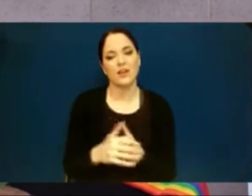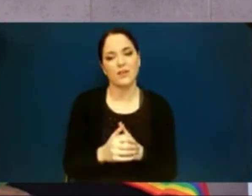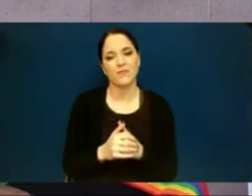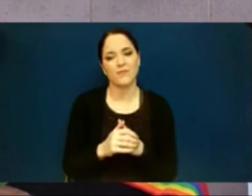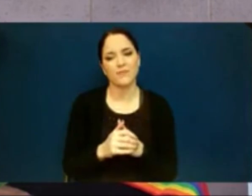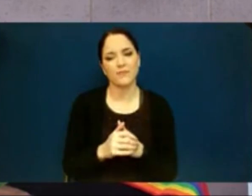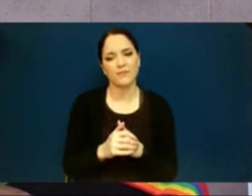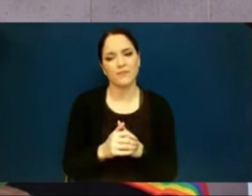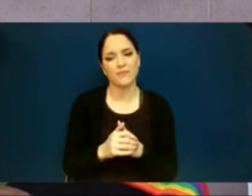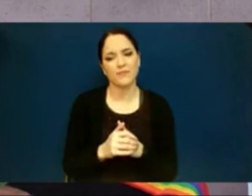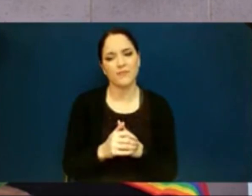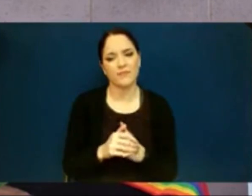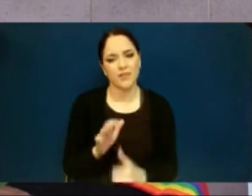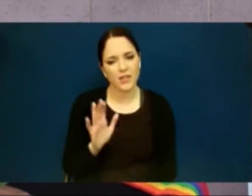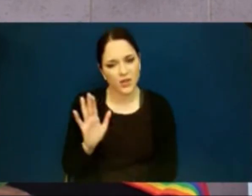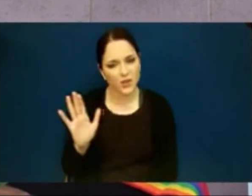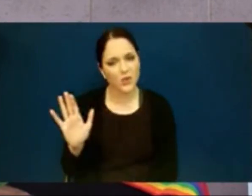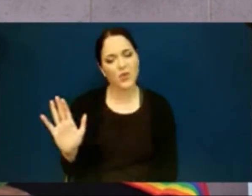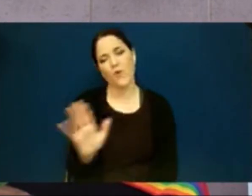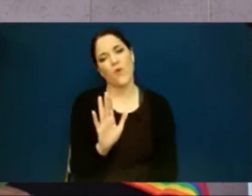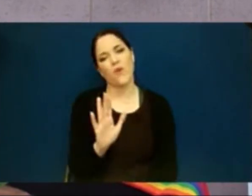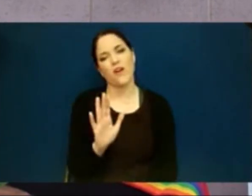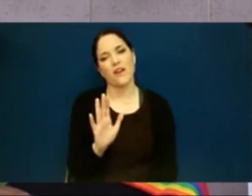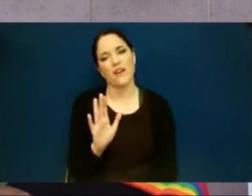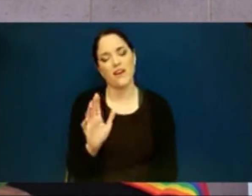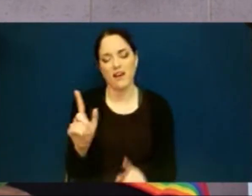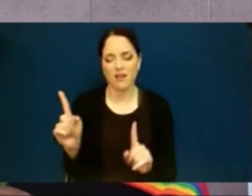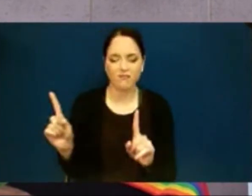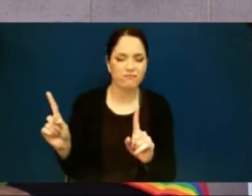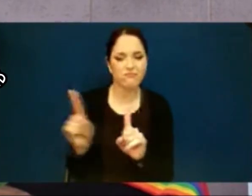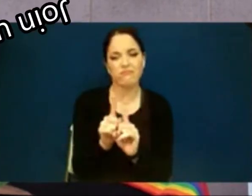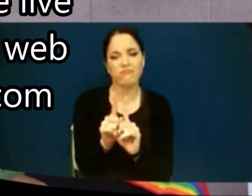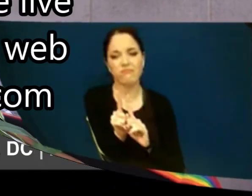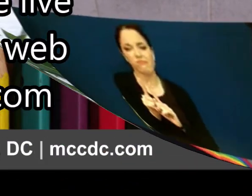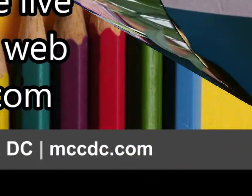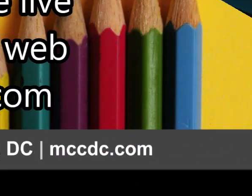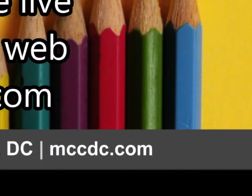your heart be held. You are loved and beloved.